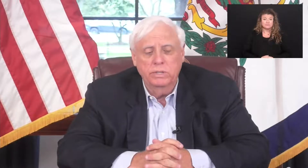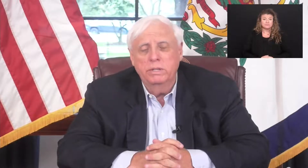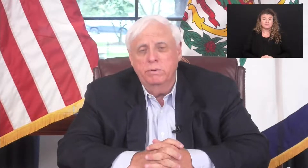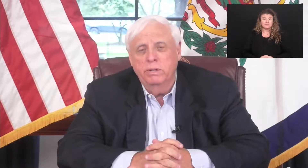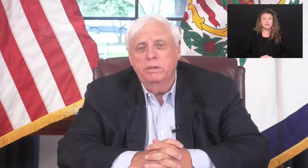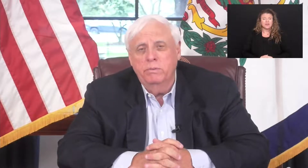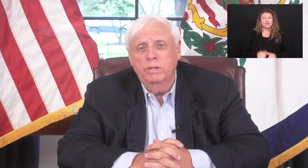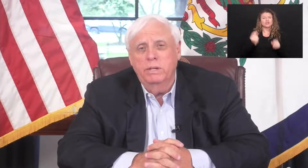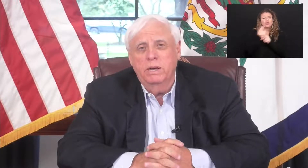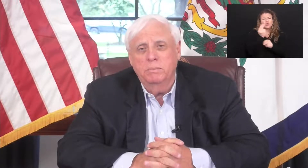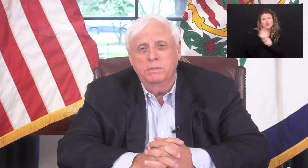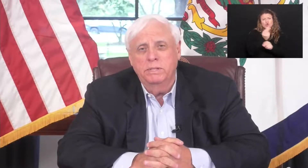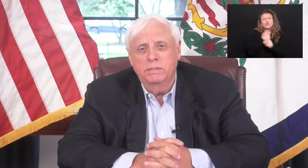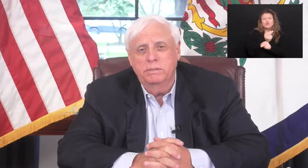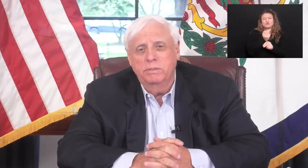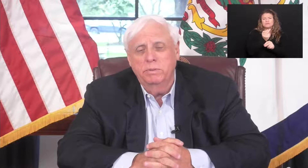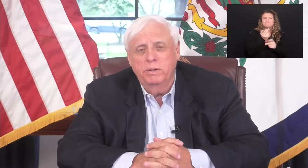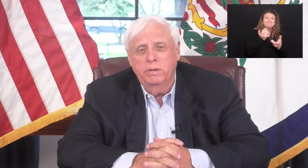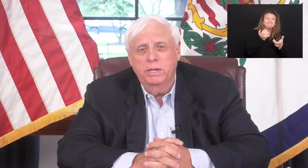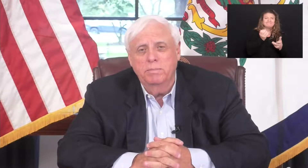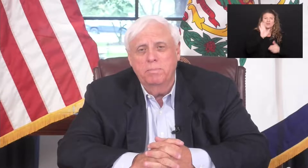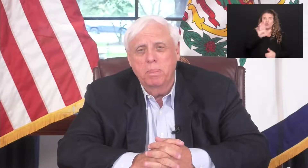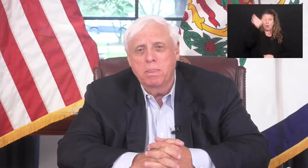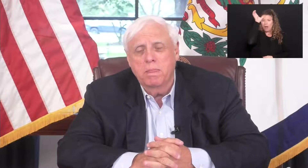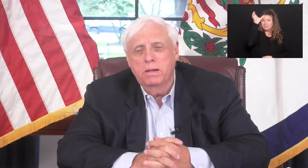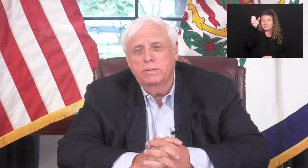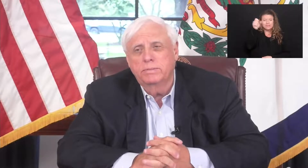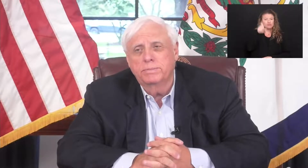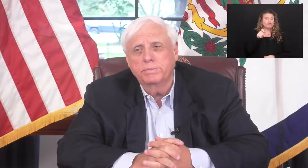use really common sense and you'll be okay.